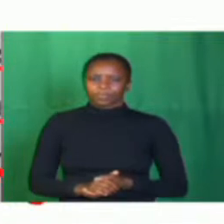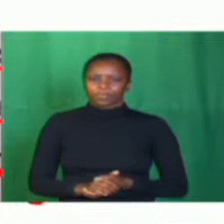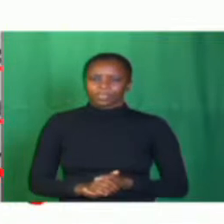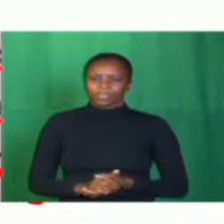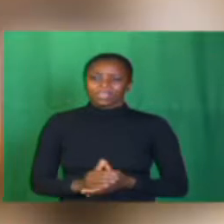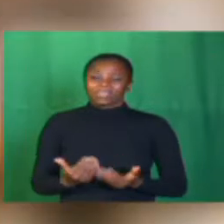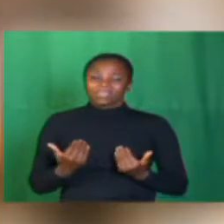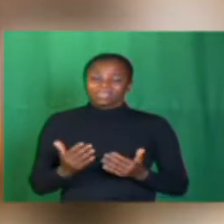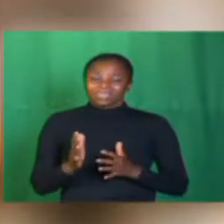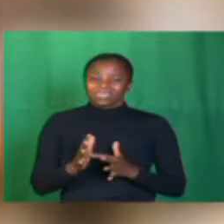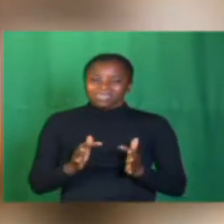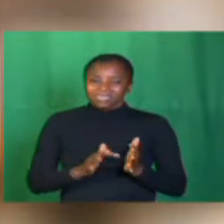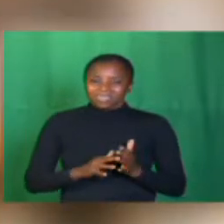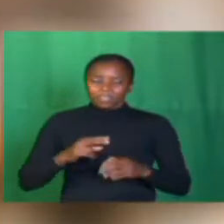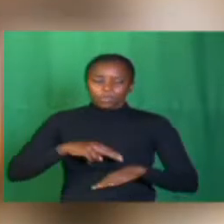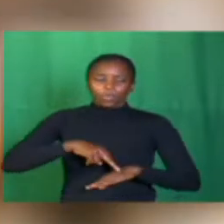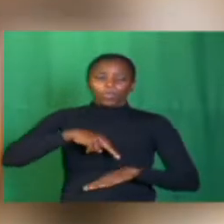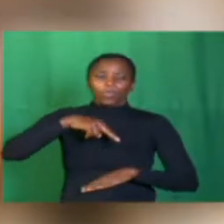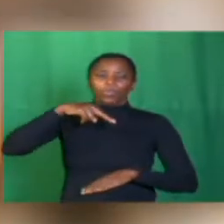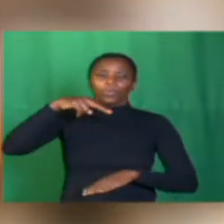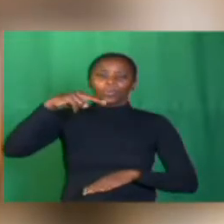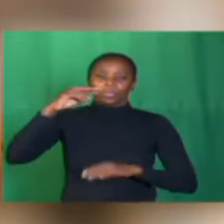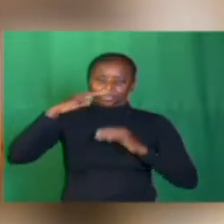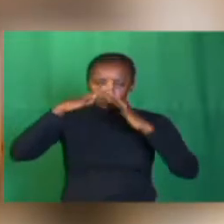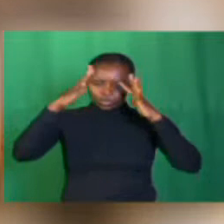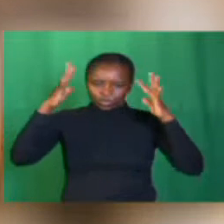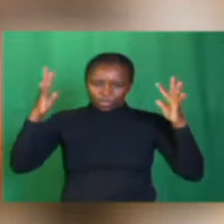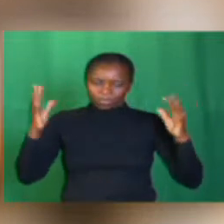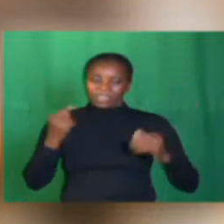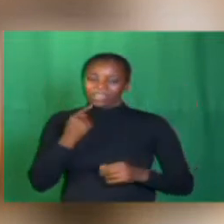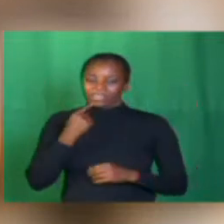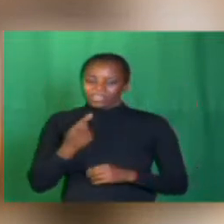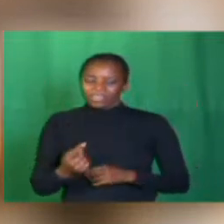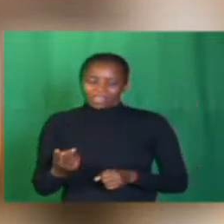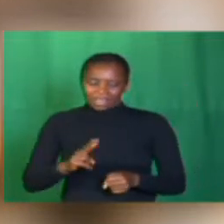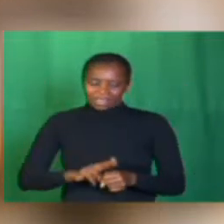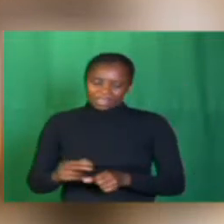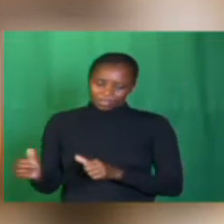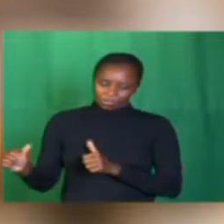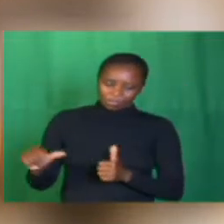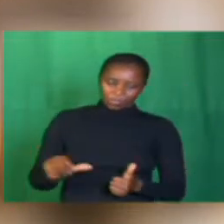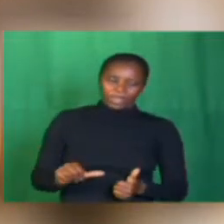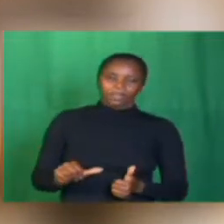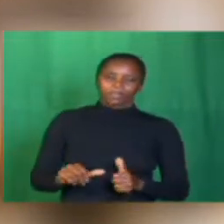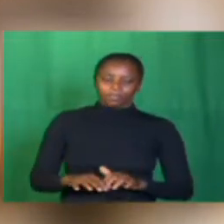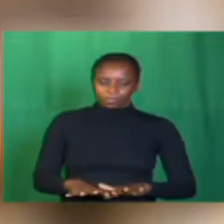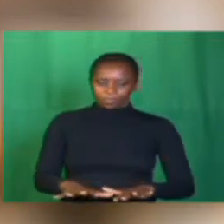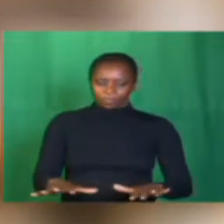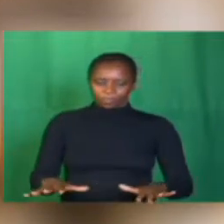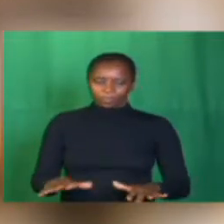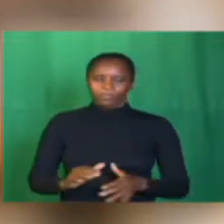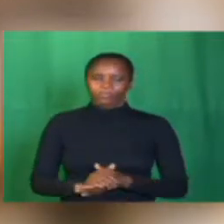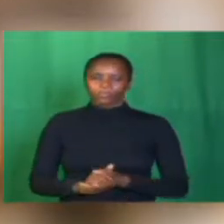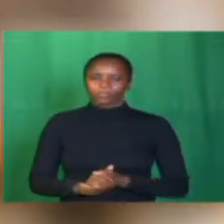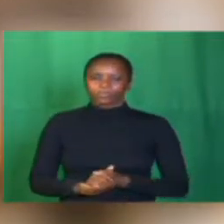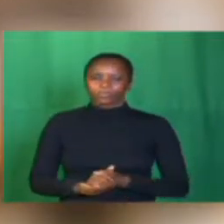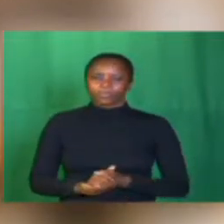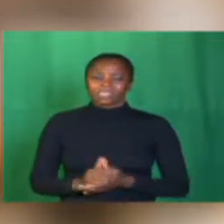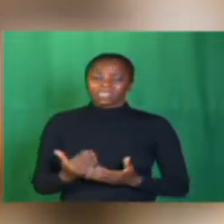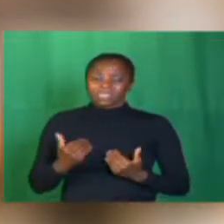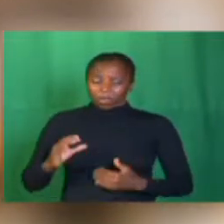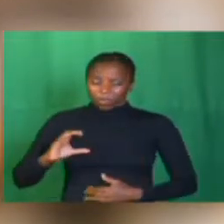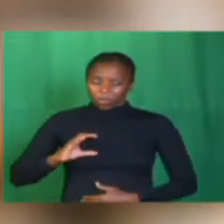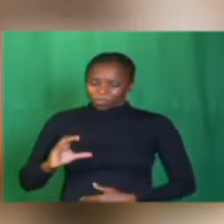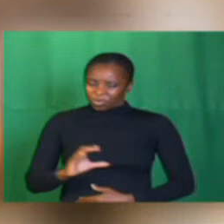was lifted up to heaven and he said that he will return. He will come back. So Christians get the